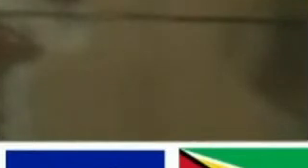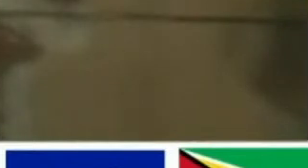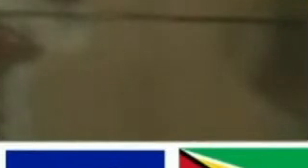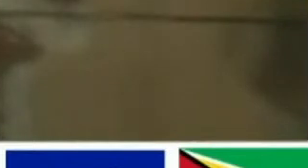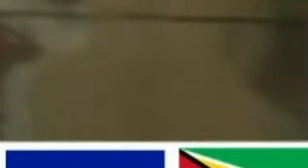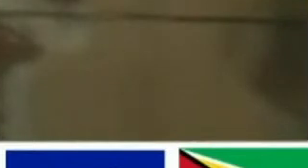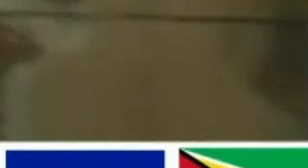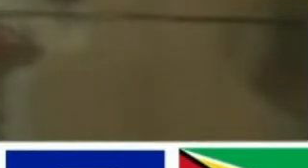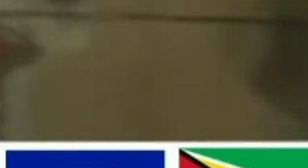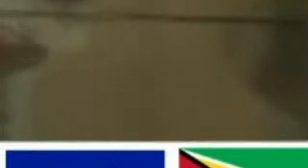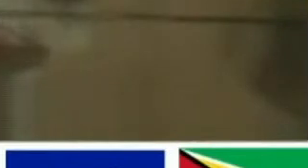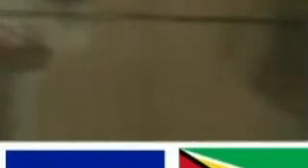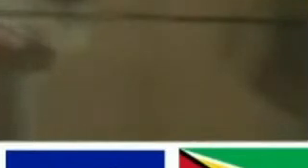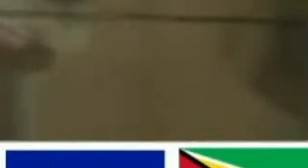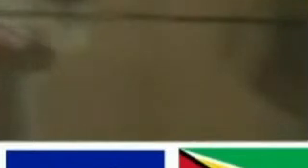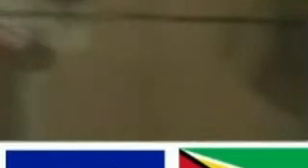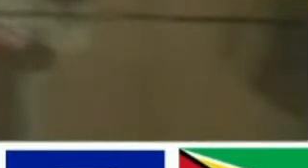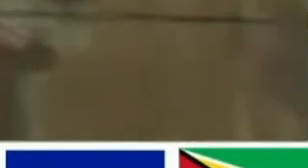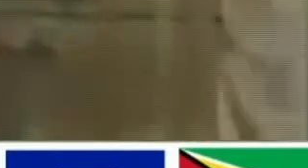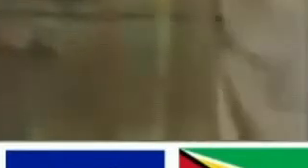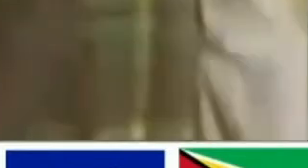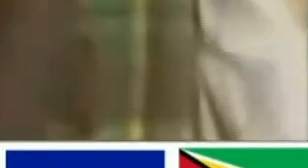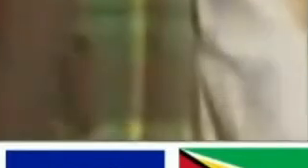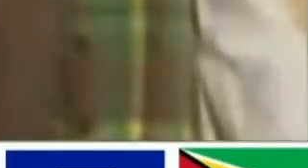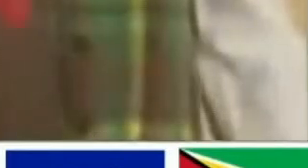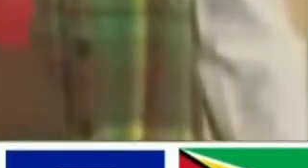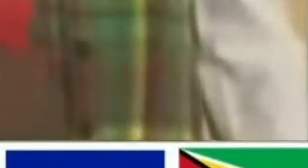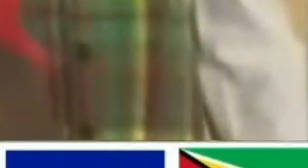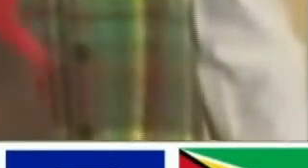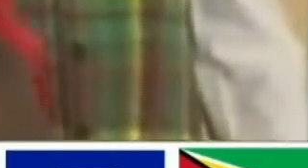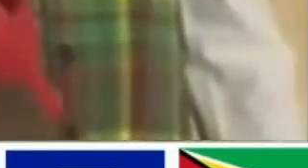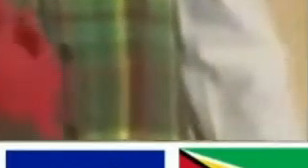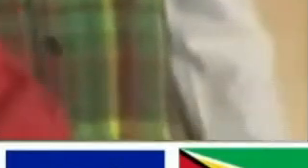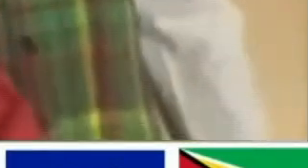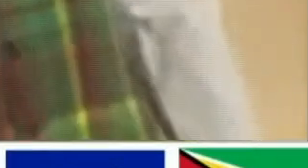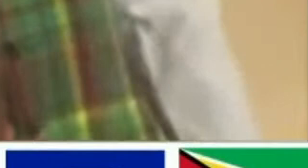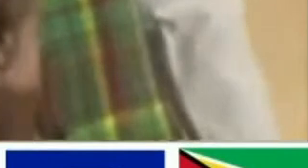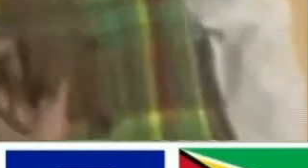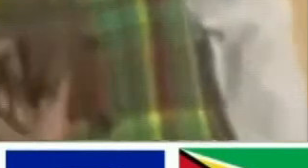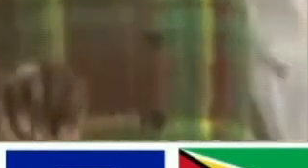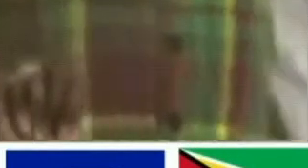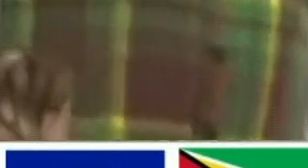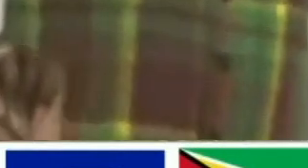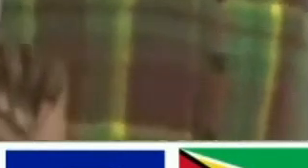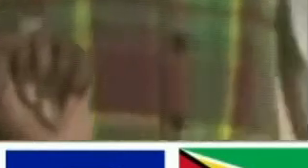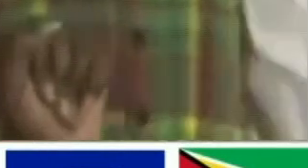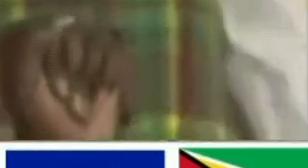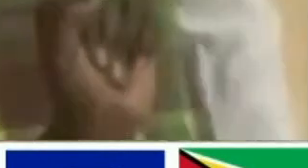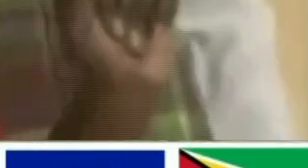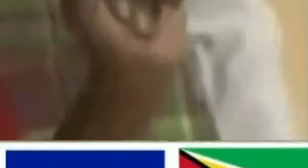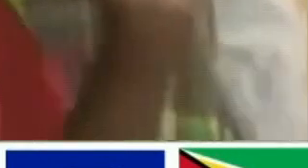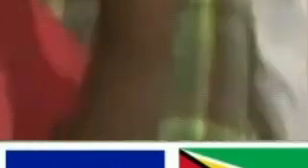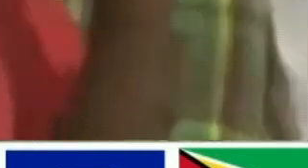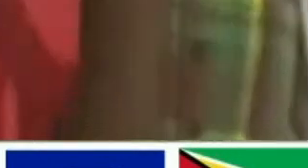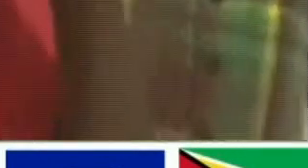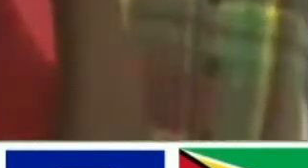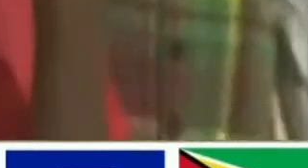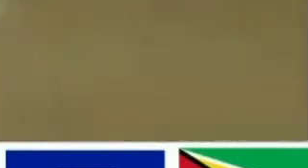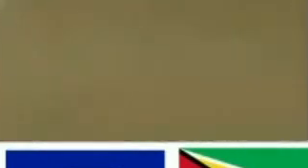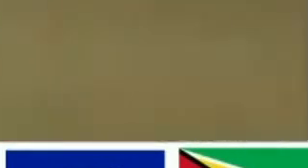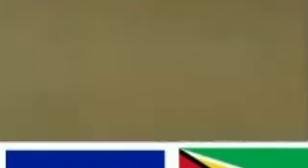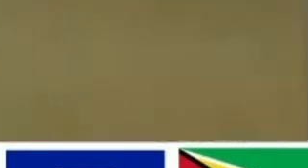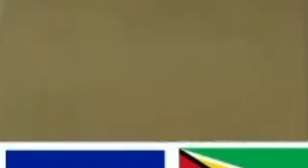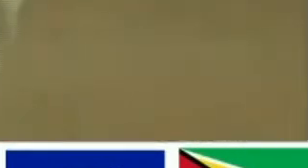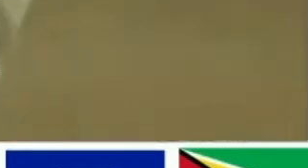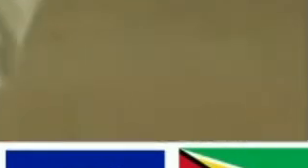me coming from, and I find the strength to press on. One thing leads to another, so